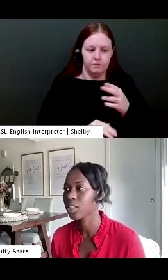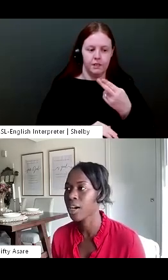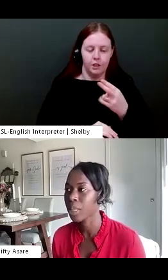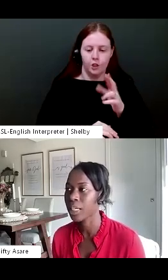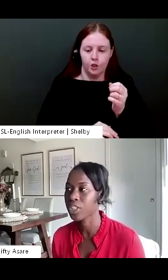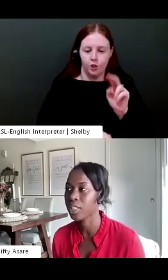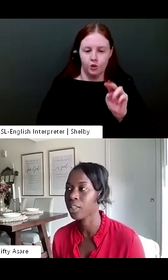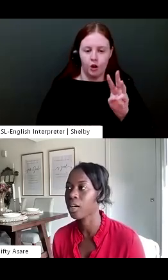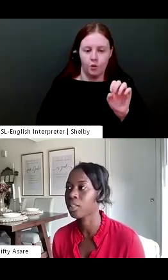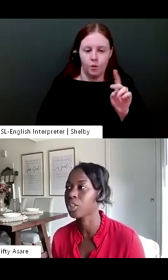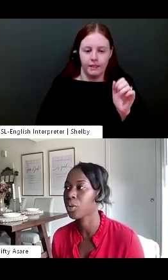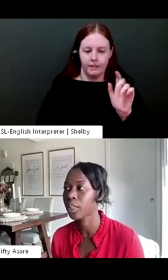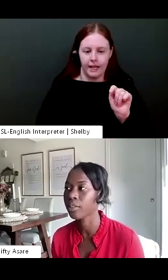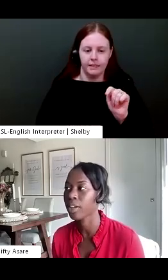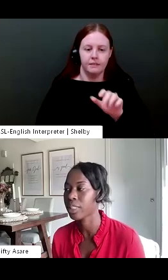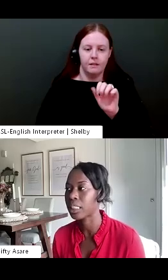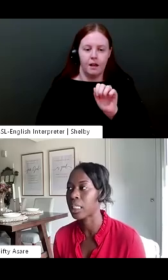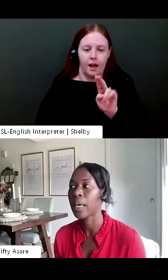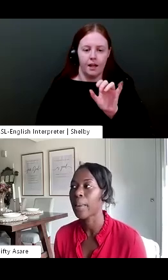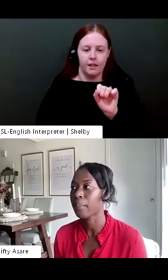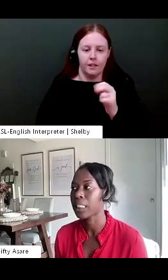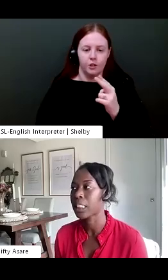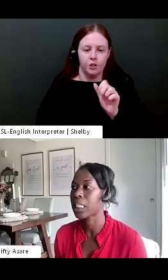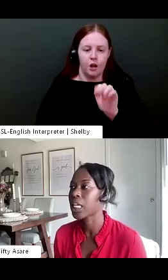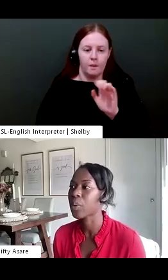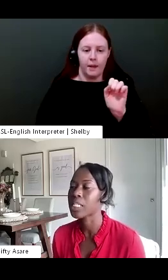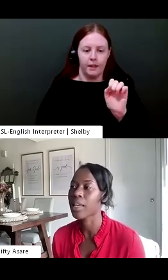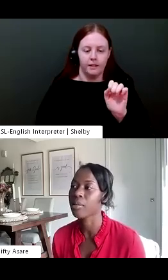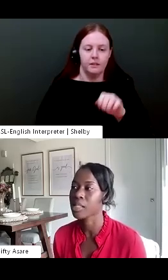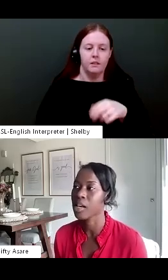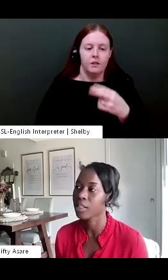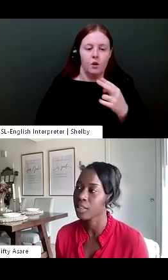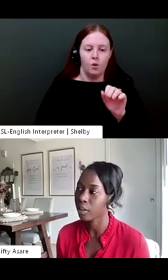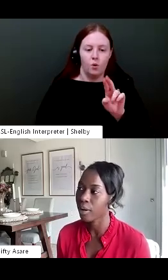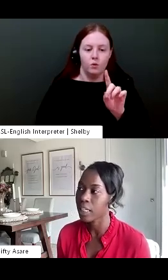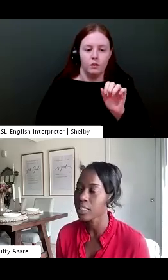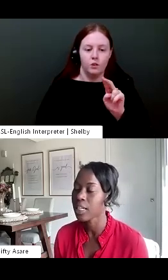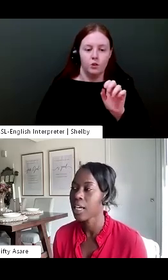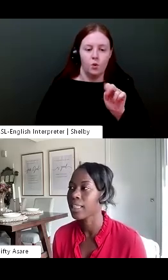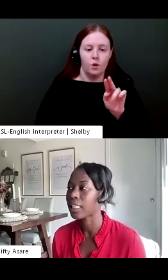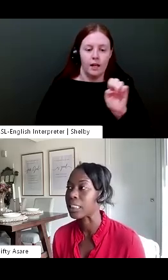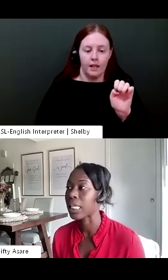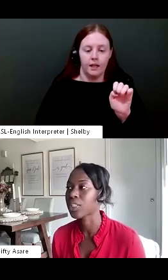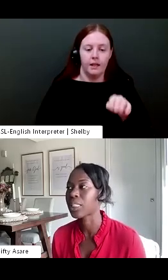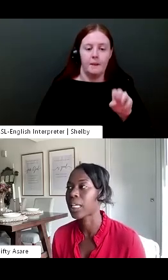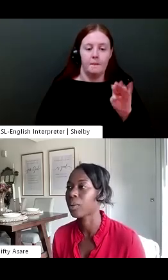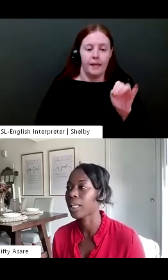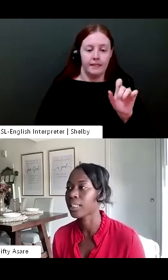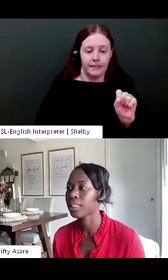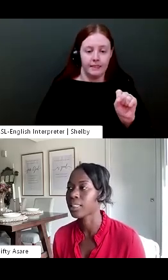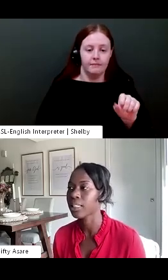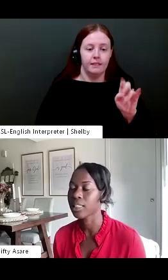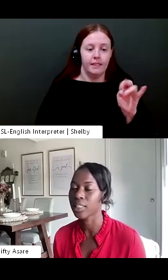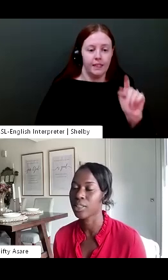the Anishinaabe Nation, the Haudenosaunee Confederacy, Métis, Inuit, and the Mississaugas of the Credit, and that these lands were taken